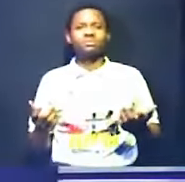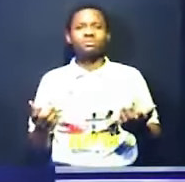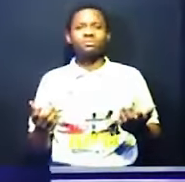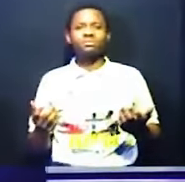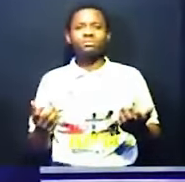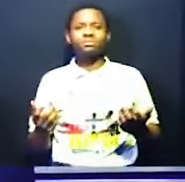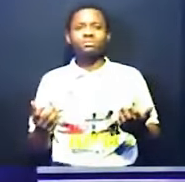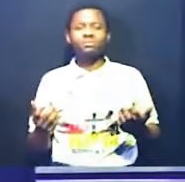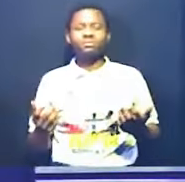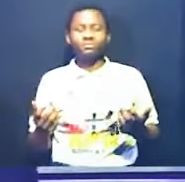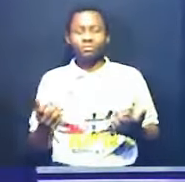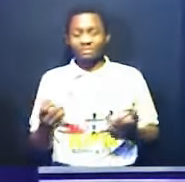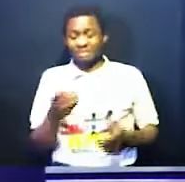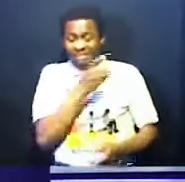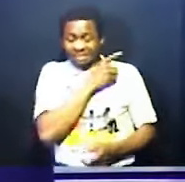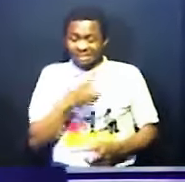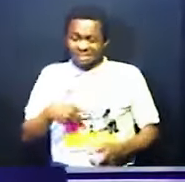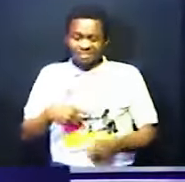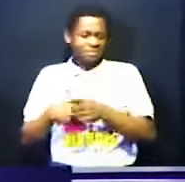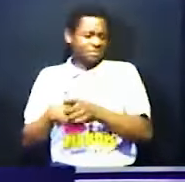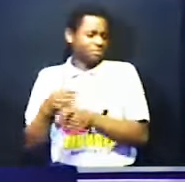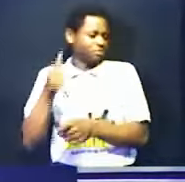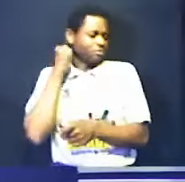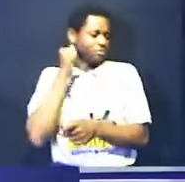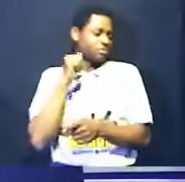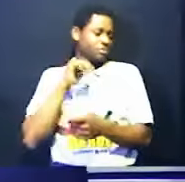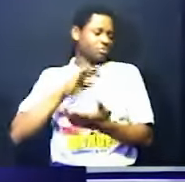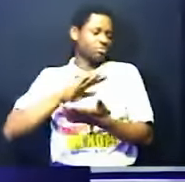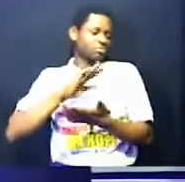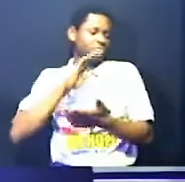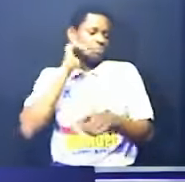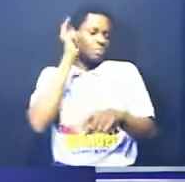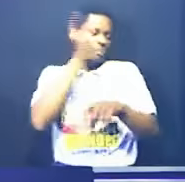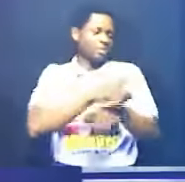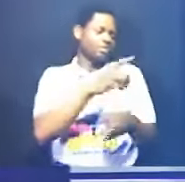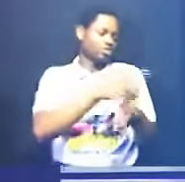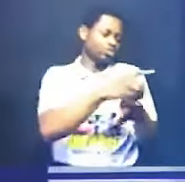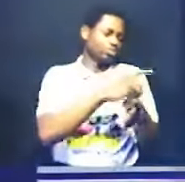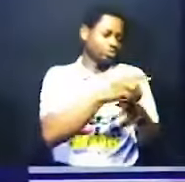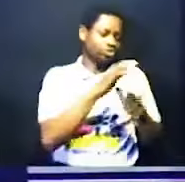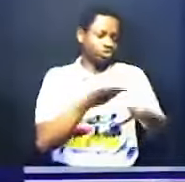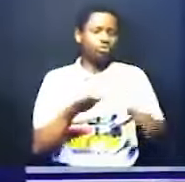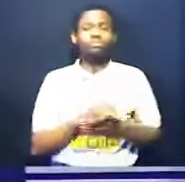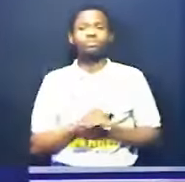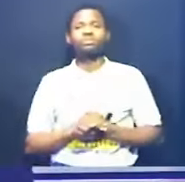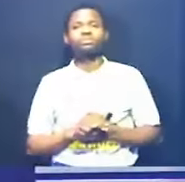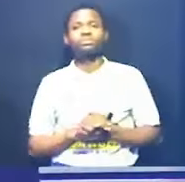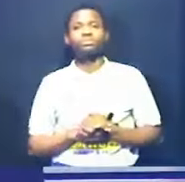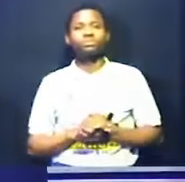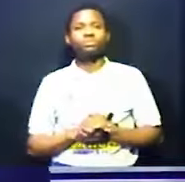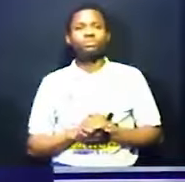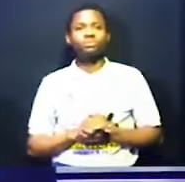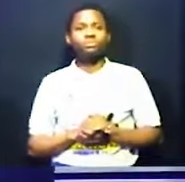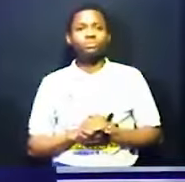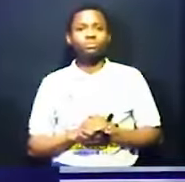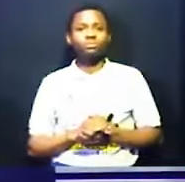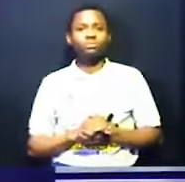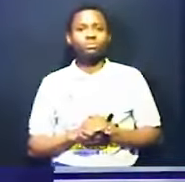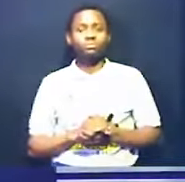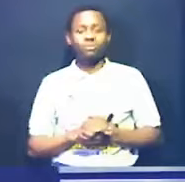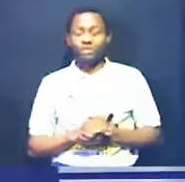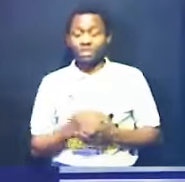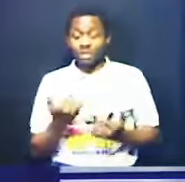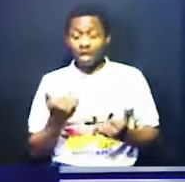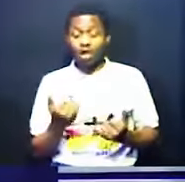David's parental negligence. David, now we shall look at two of his big boys, how he